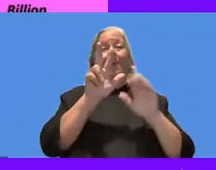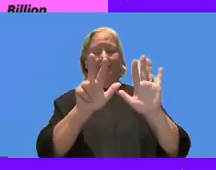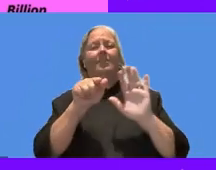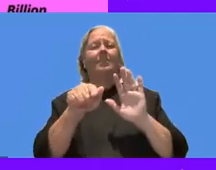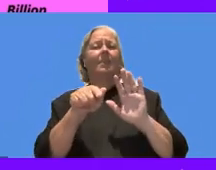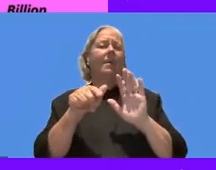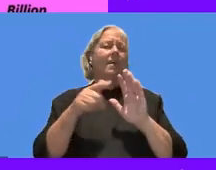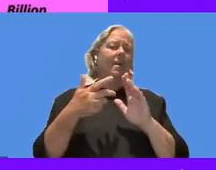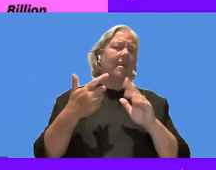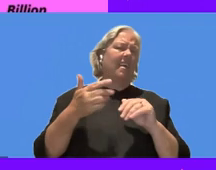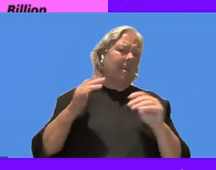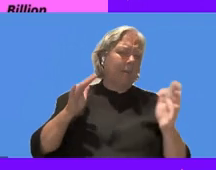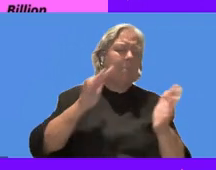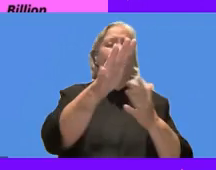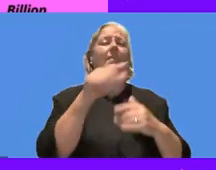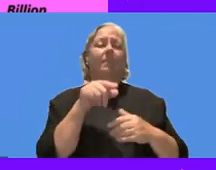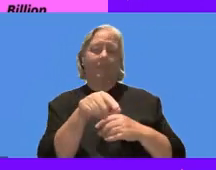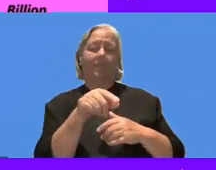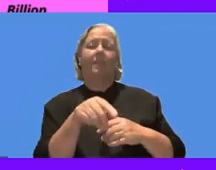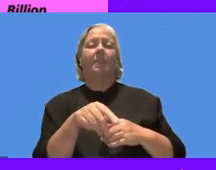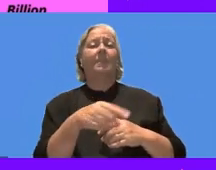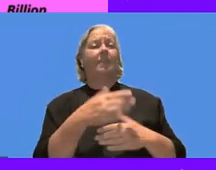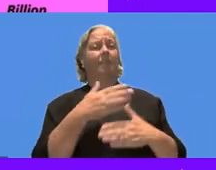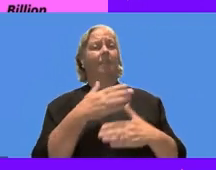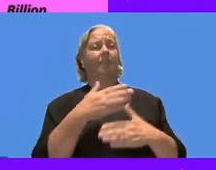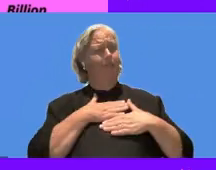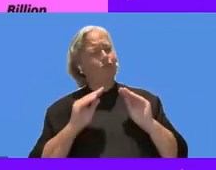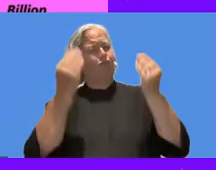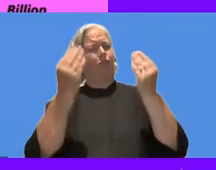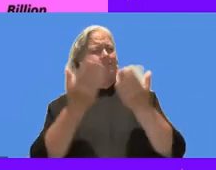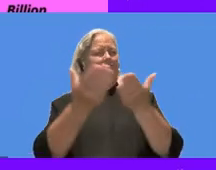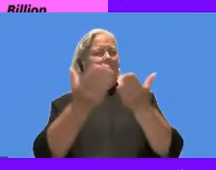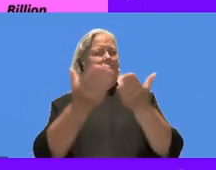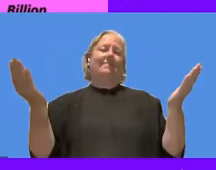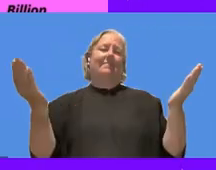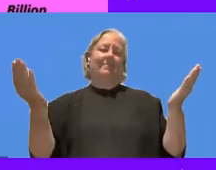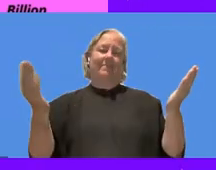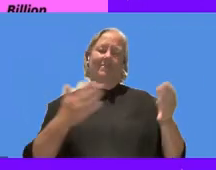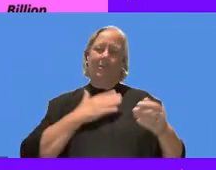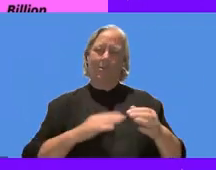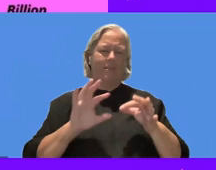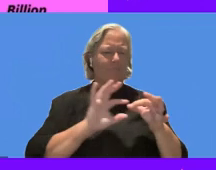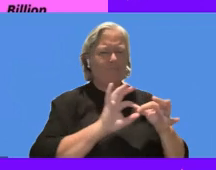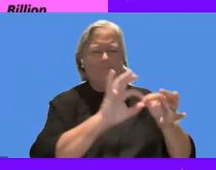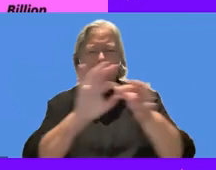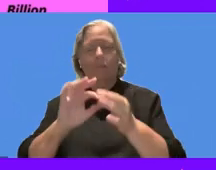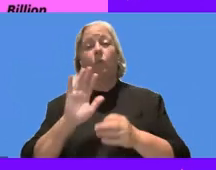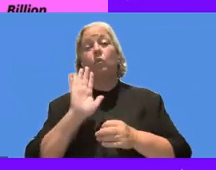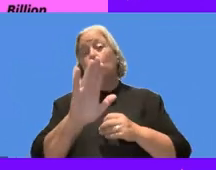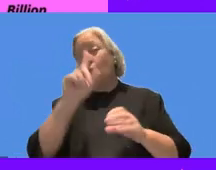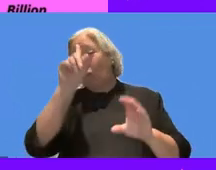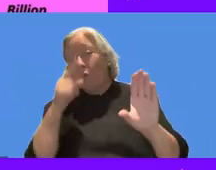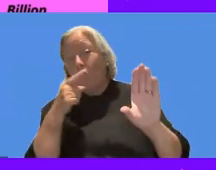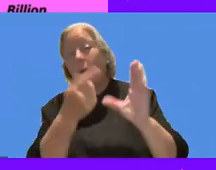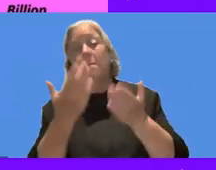to advance our collective agenda as young people and to connect it with some of the goals you have, you know, whether you're working at grassroots